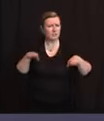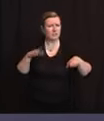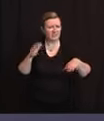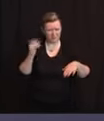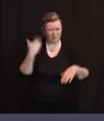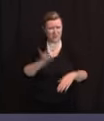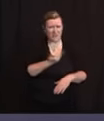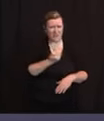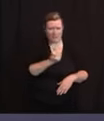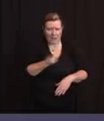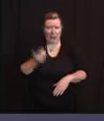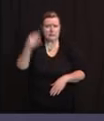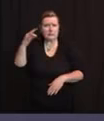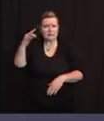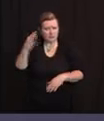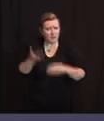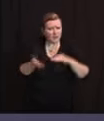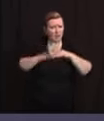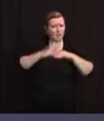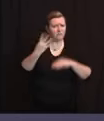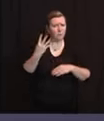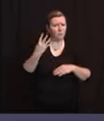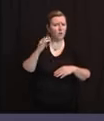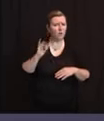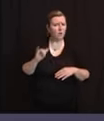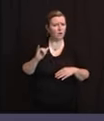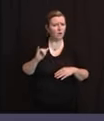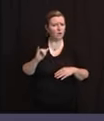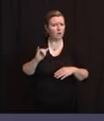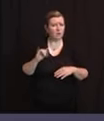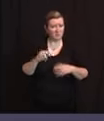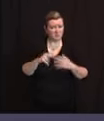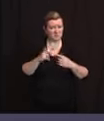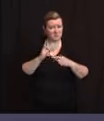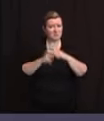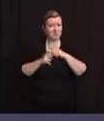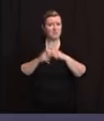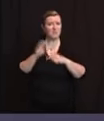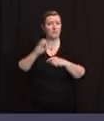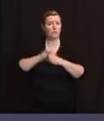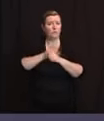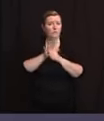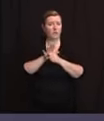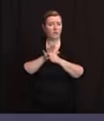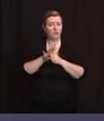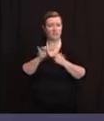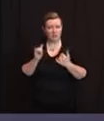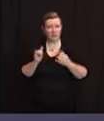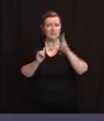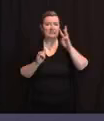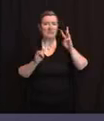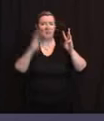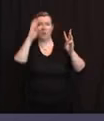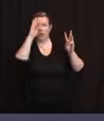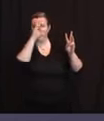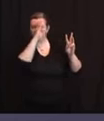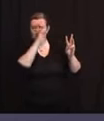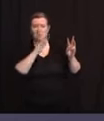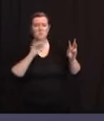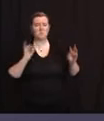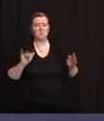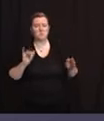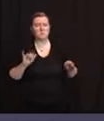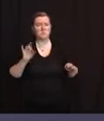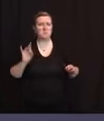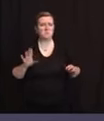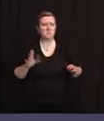14 positive for COVID-19, 6 of the 19 are in the hospital. Yes. Thank you for that, and thank you for everything. We're going to